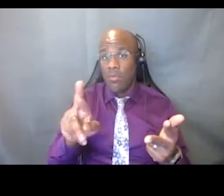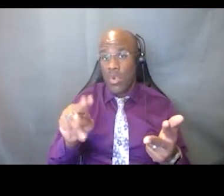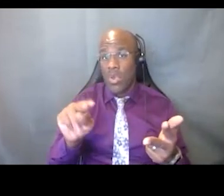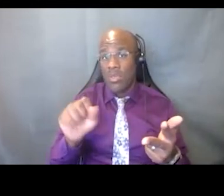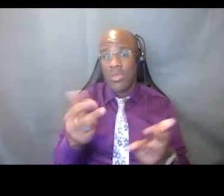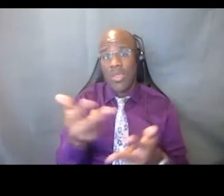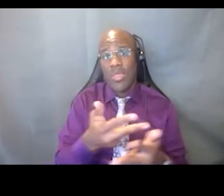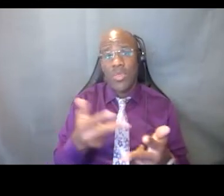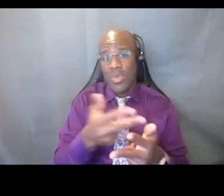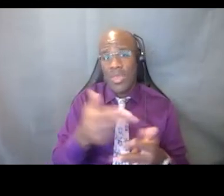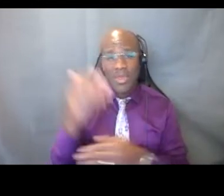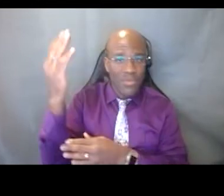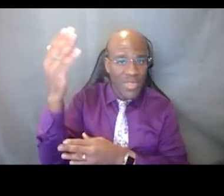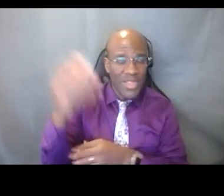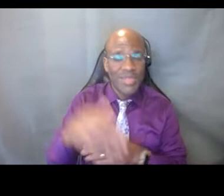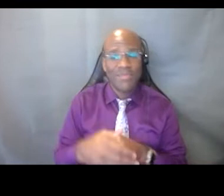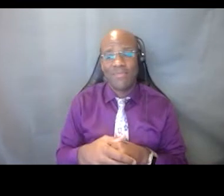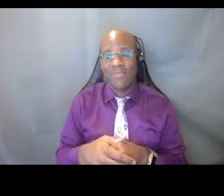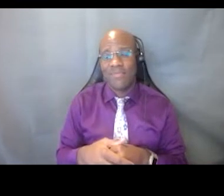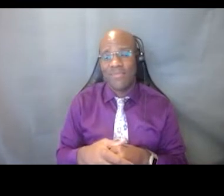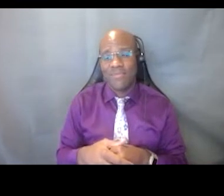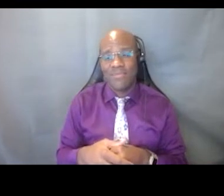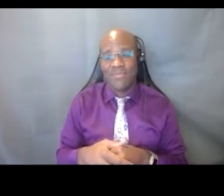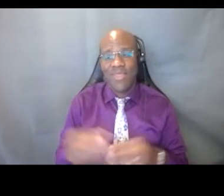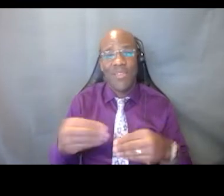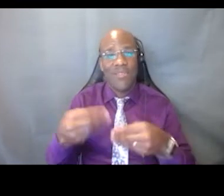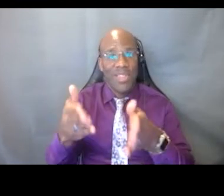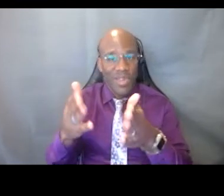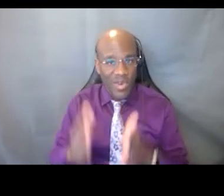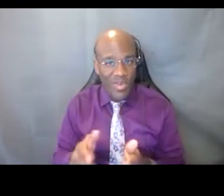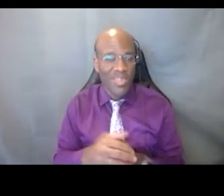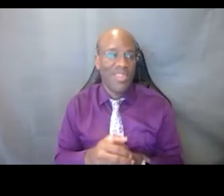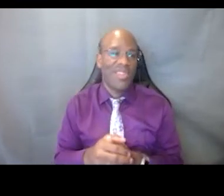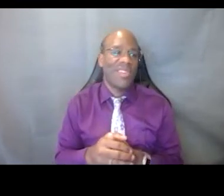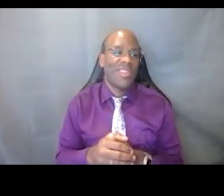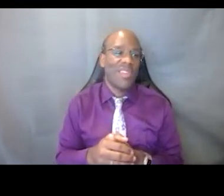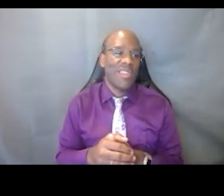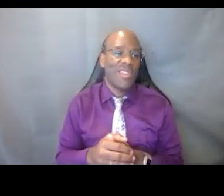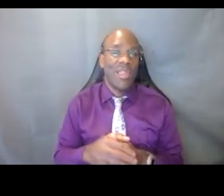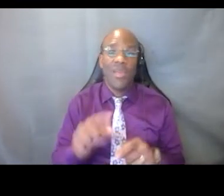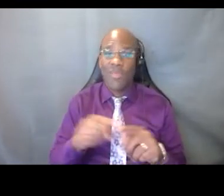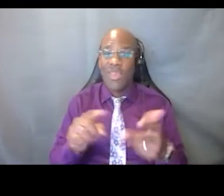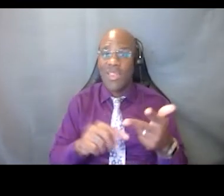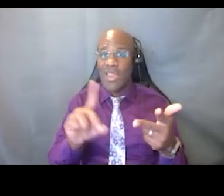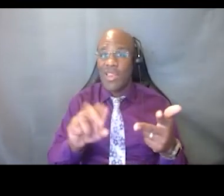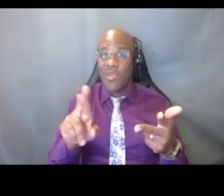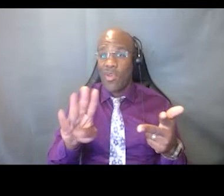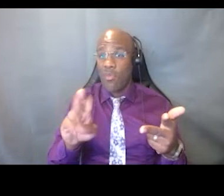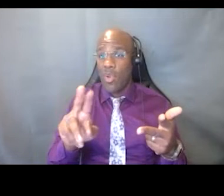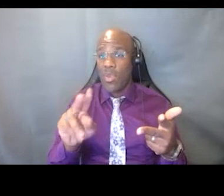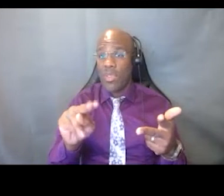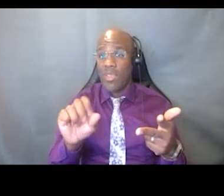parents also, right? And first and foremost, of children on the autism spectrum. Dr. Burns is also a parent. And this